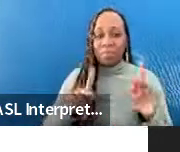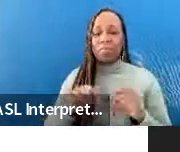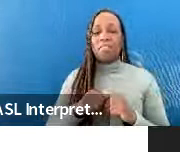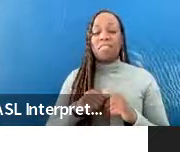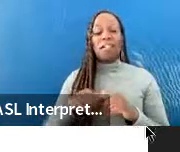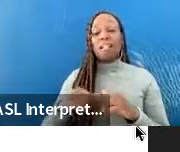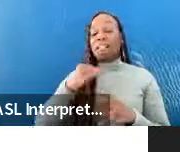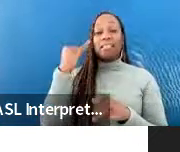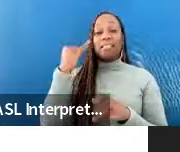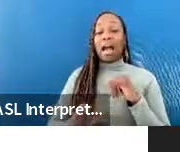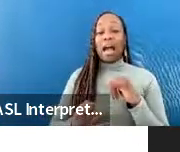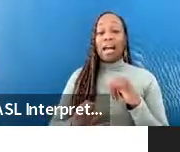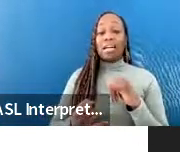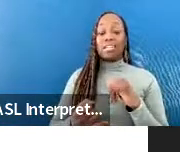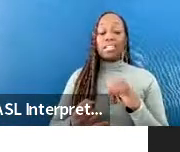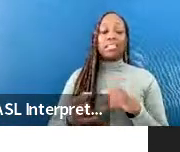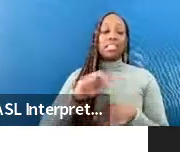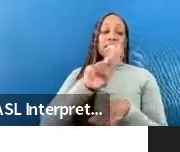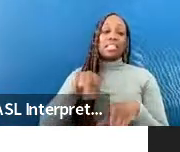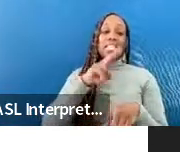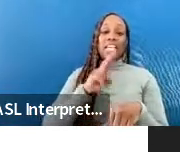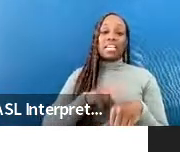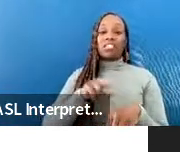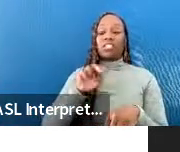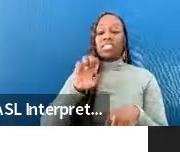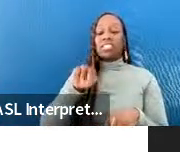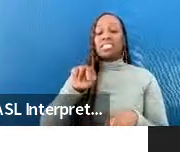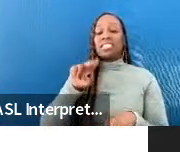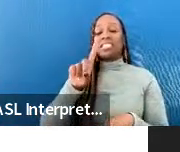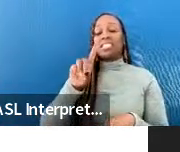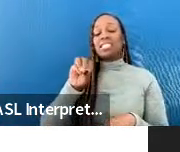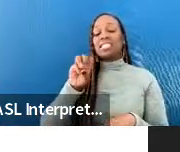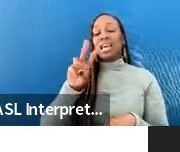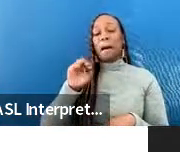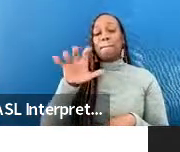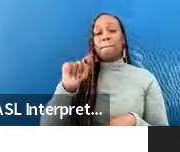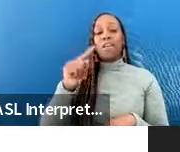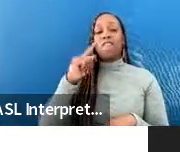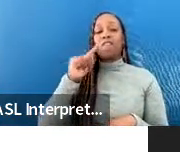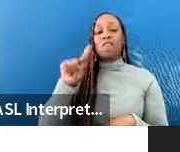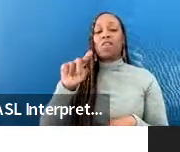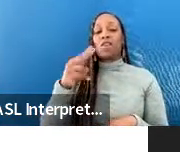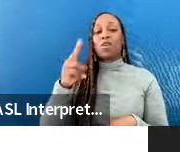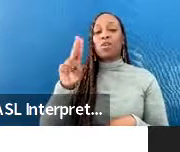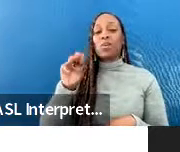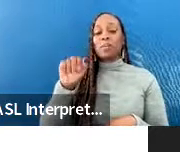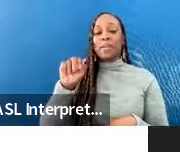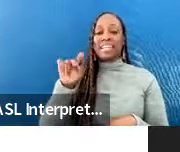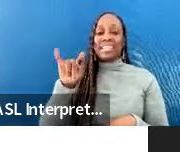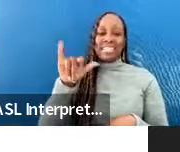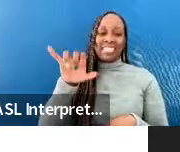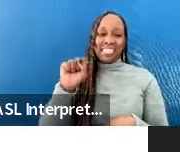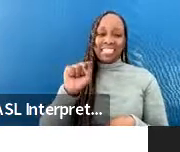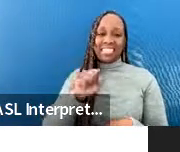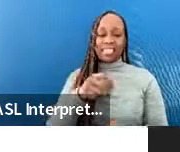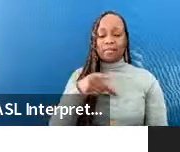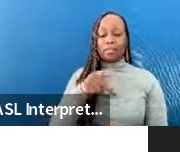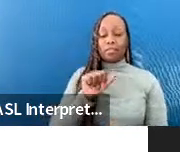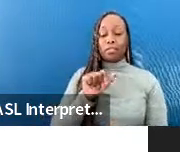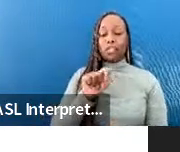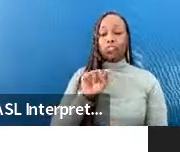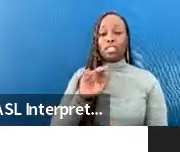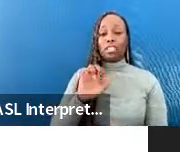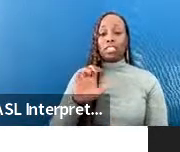least, the National Endowment for the Humanities and Patricia Brooks in particular. You know, we live in a